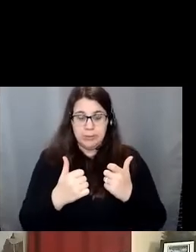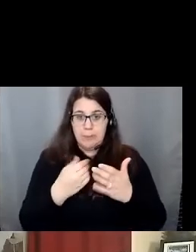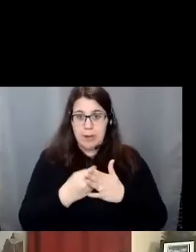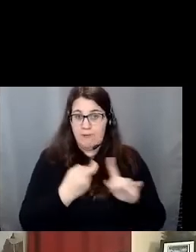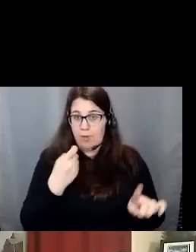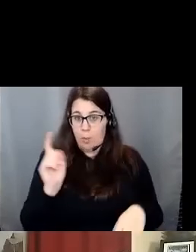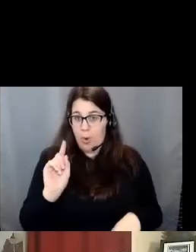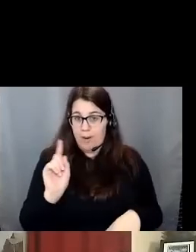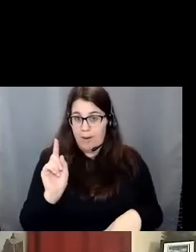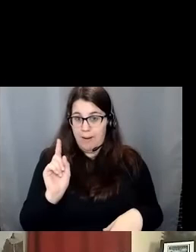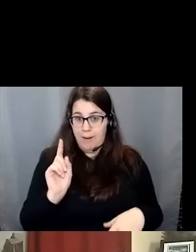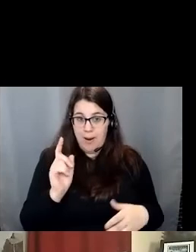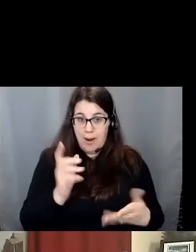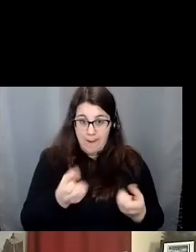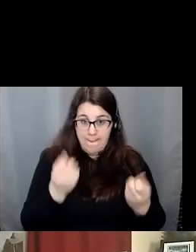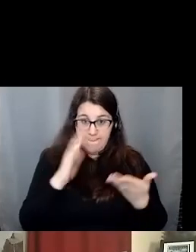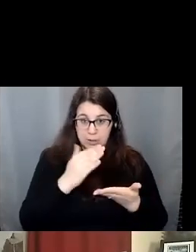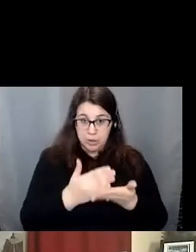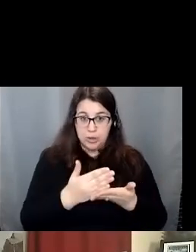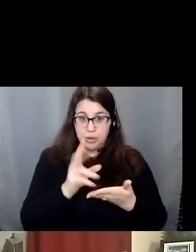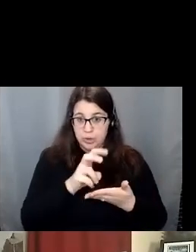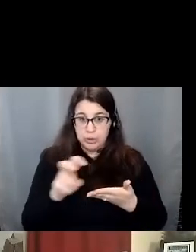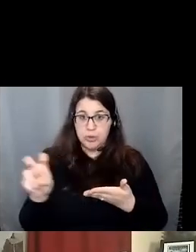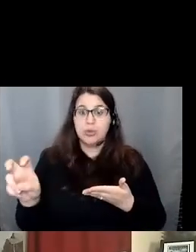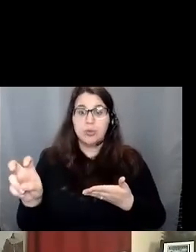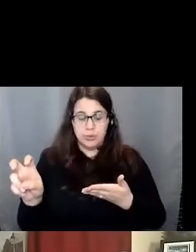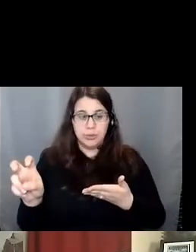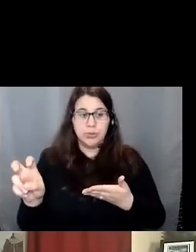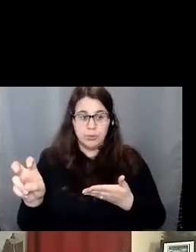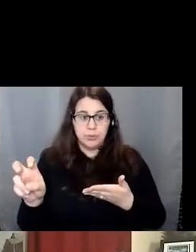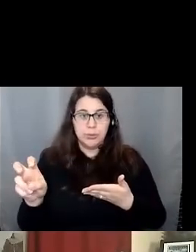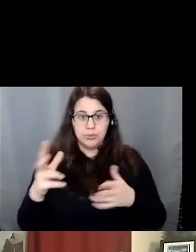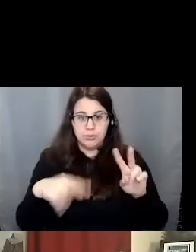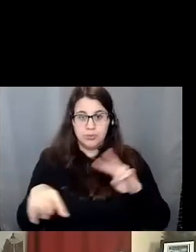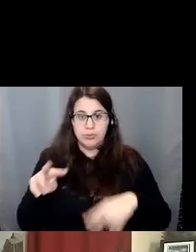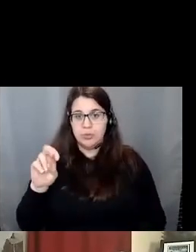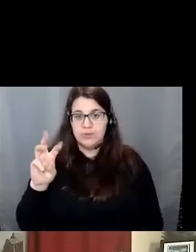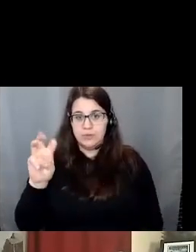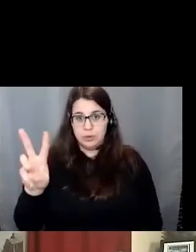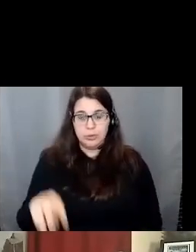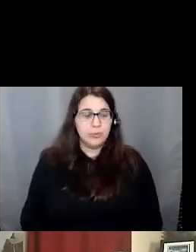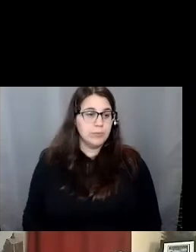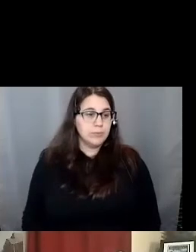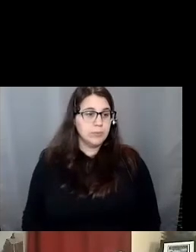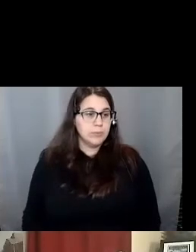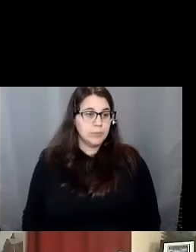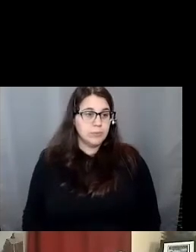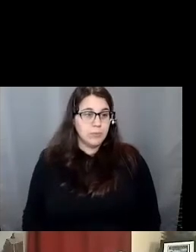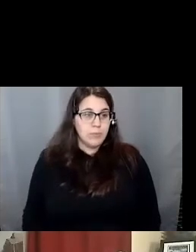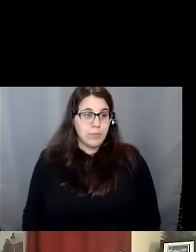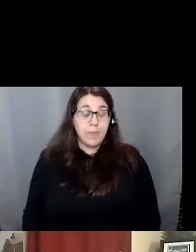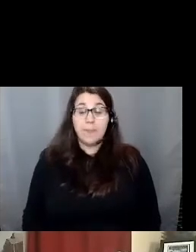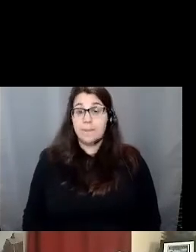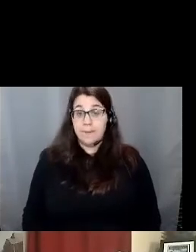come from and how much. And then we can go ahead and click review. It does show you, by the way, underneath the